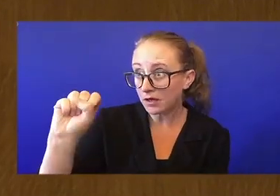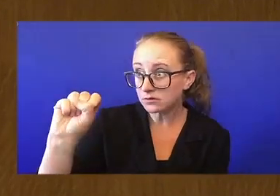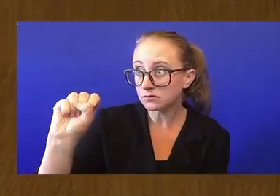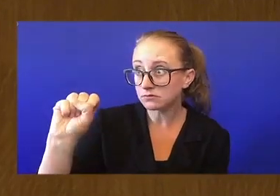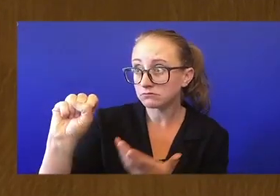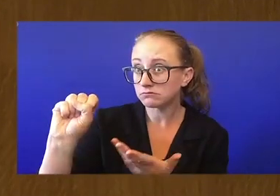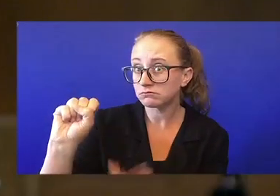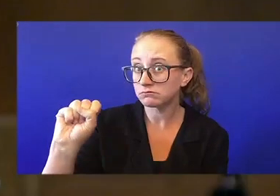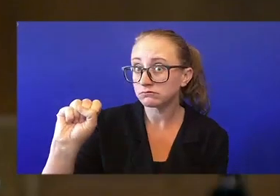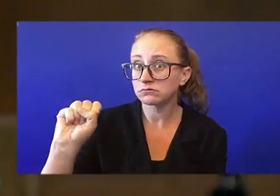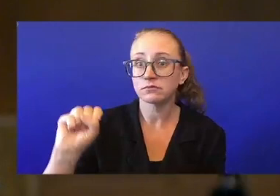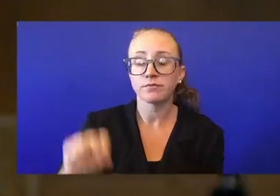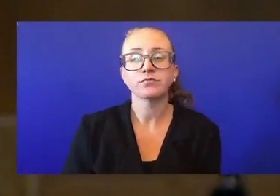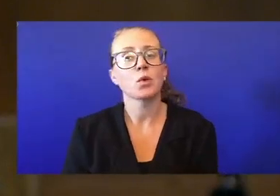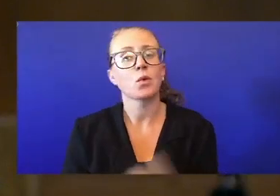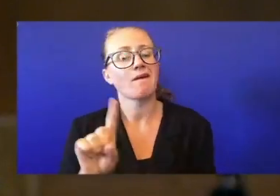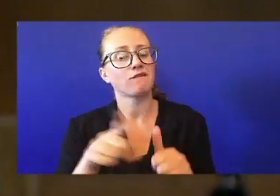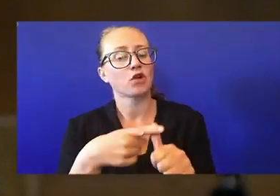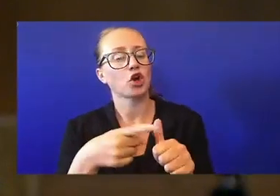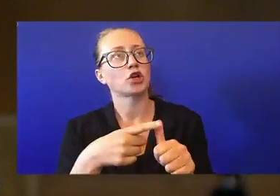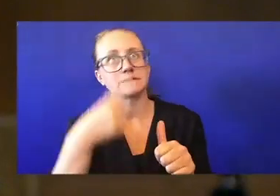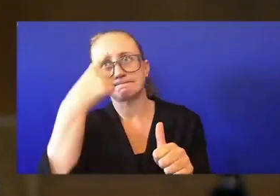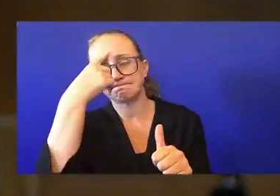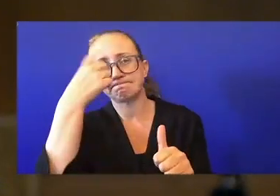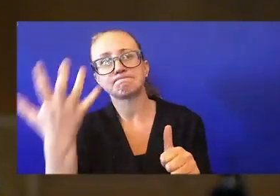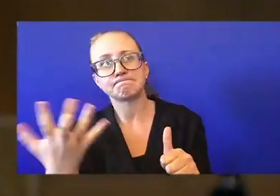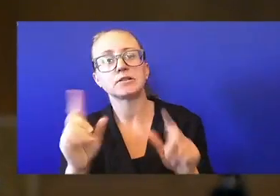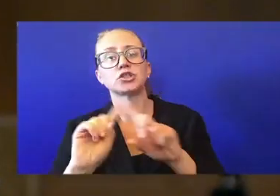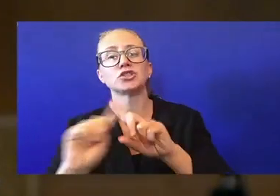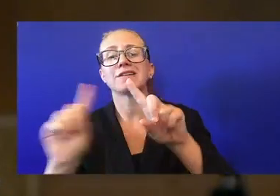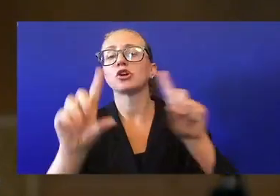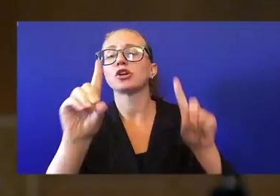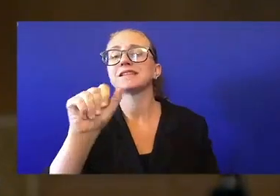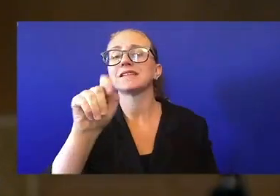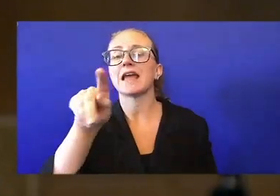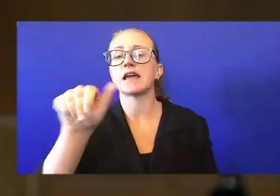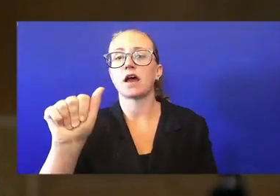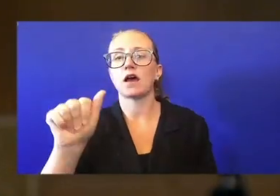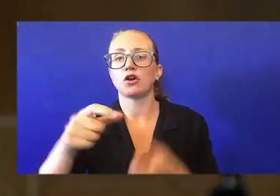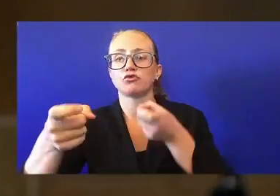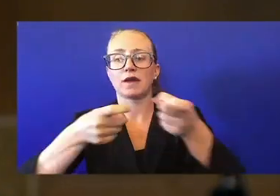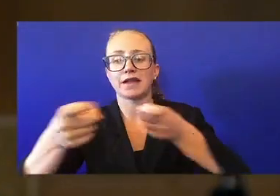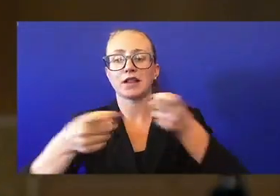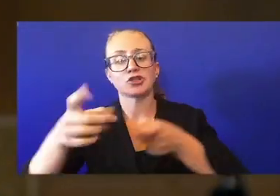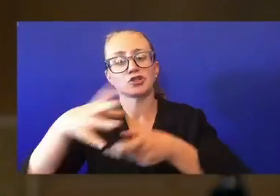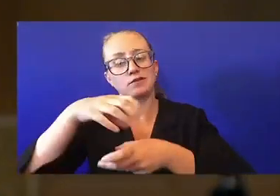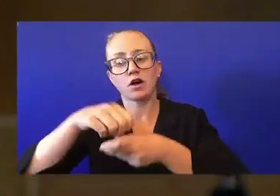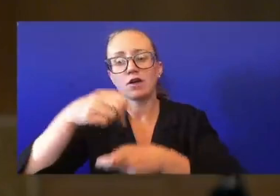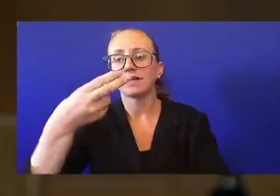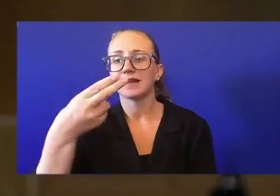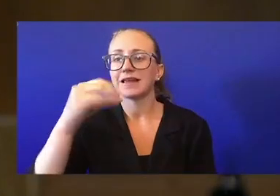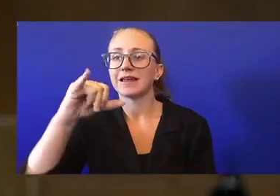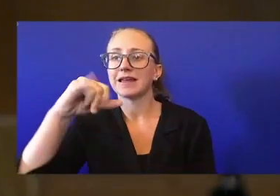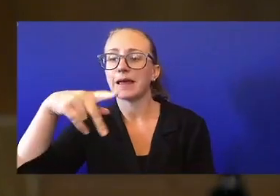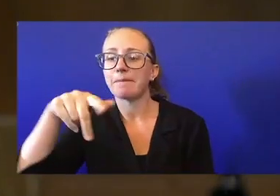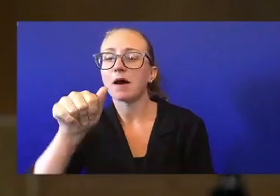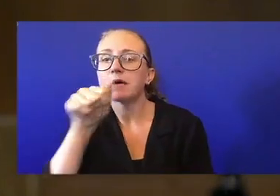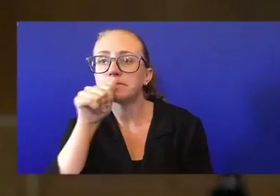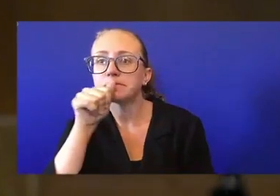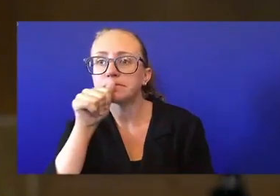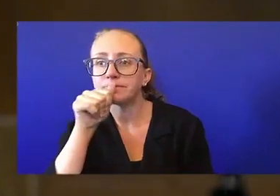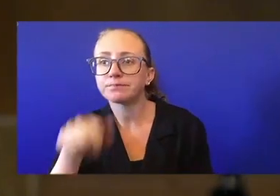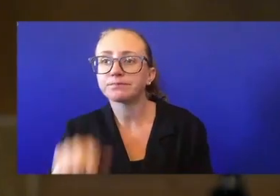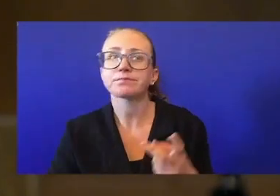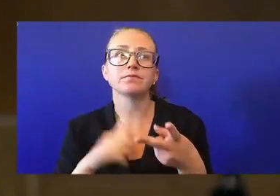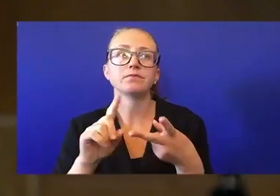Well, the first thing that comes to mind is that there's different data regulations in terms of HIPAA versus consumer data and